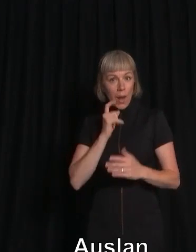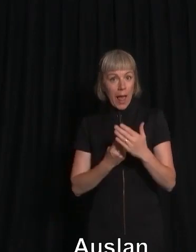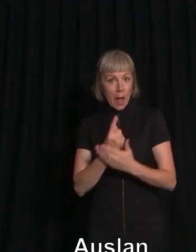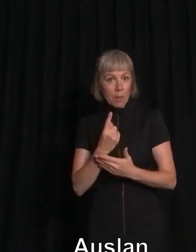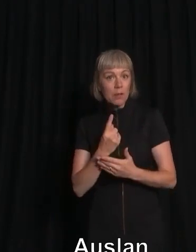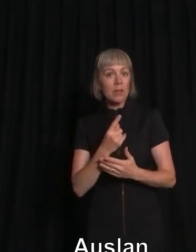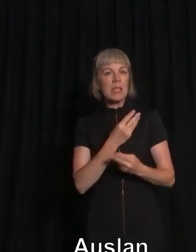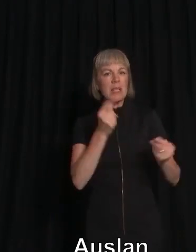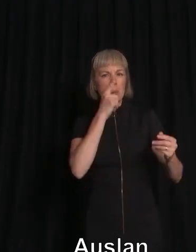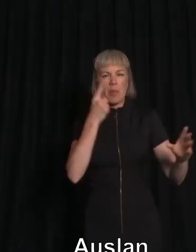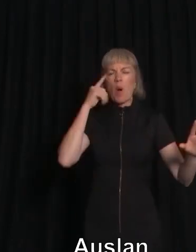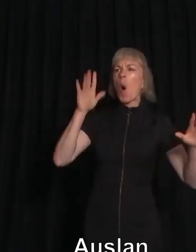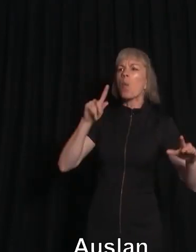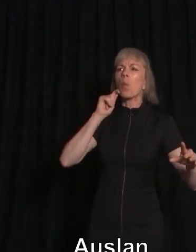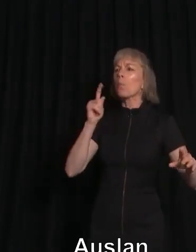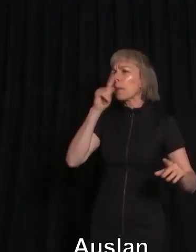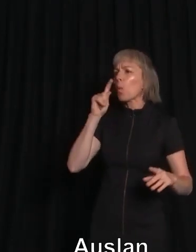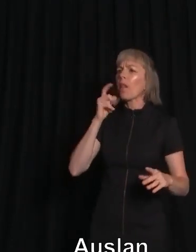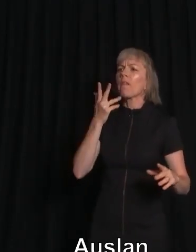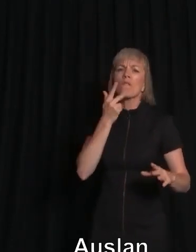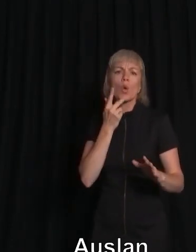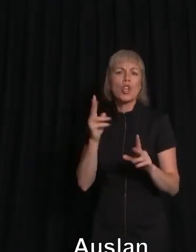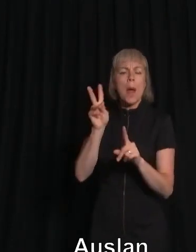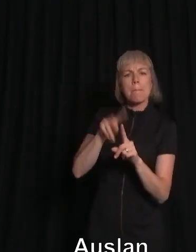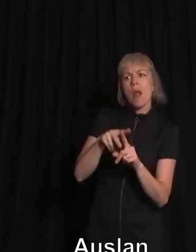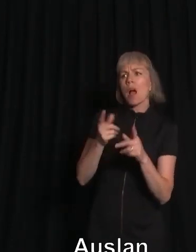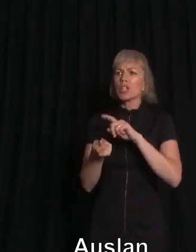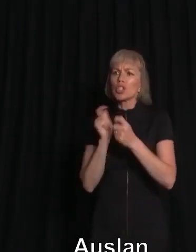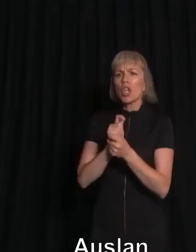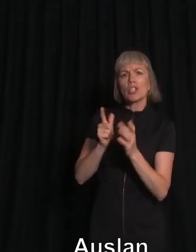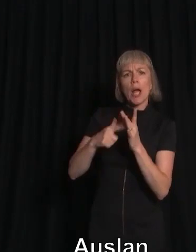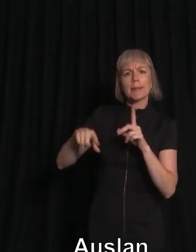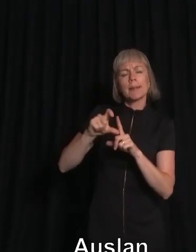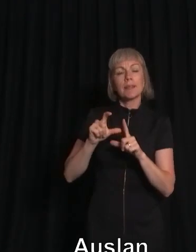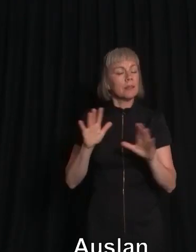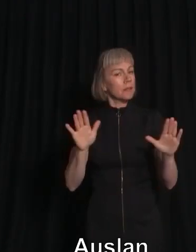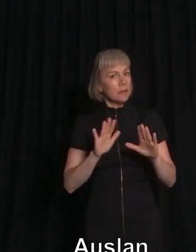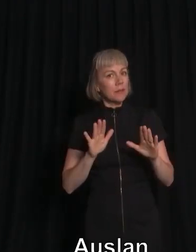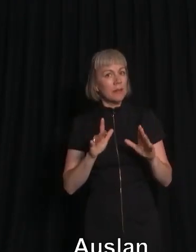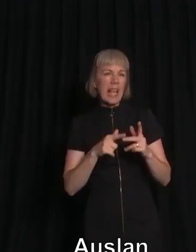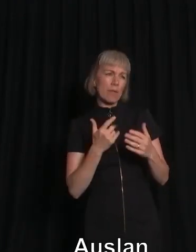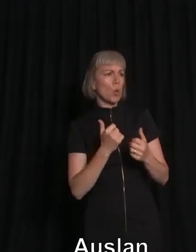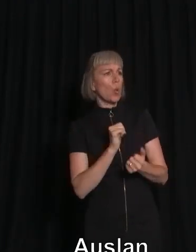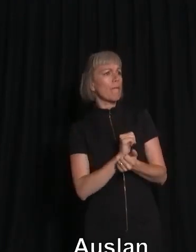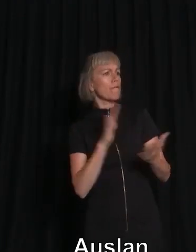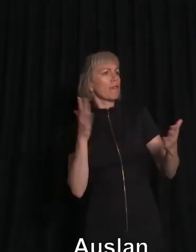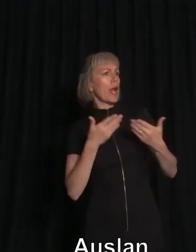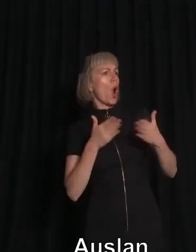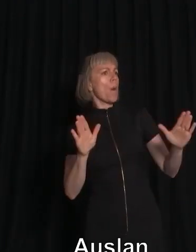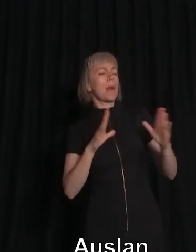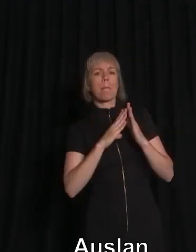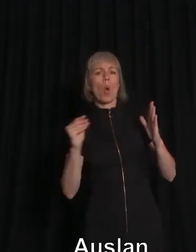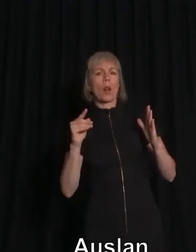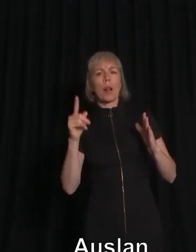fraudulent applications, or the stuff that people like to say, oh, but if you have a model that's so free and open, surely it's going to